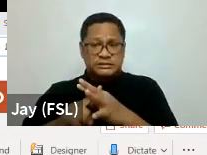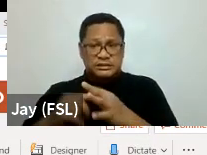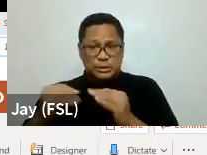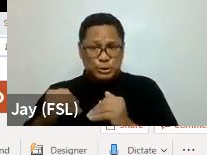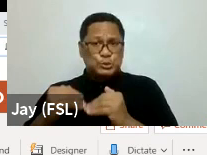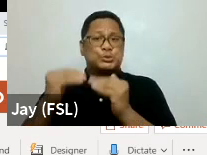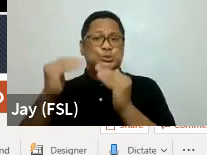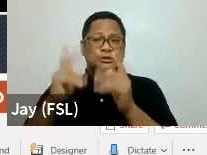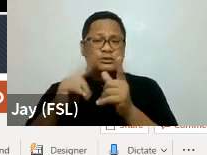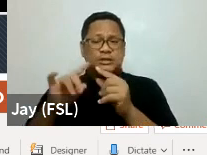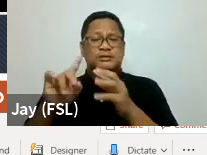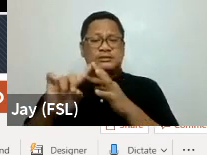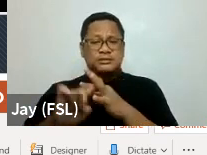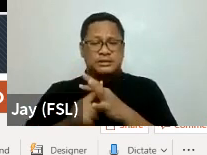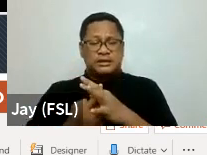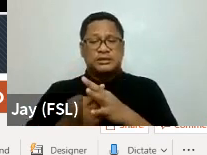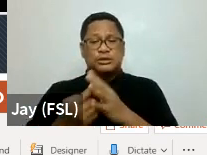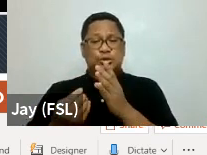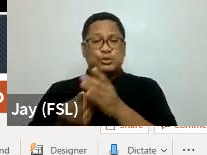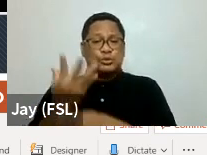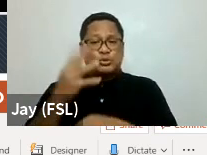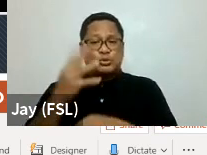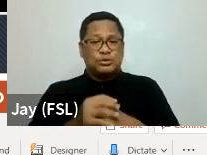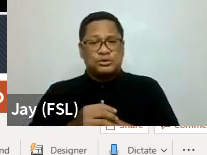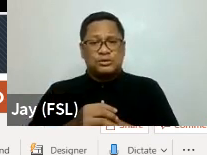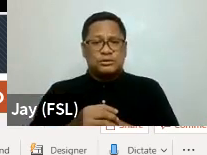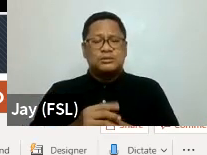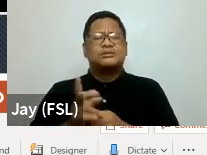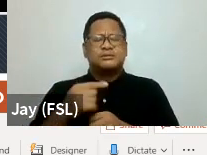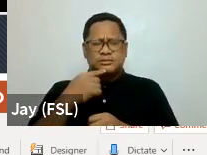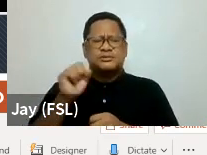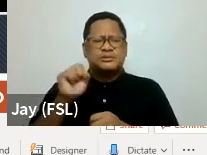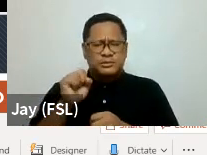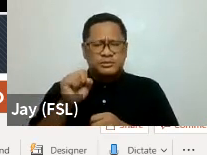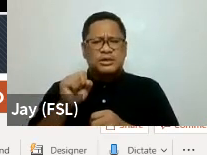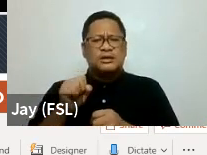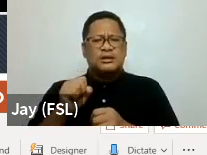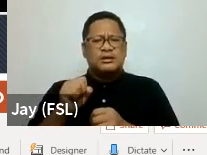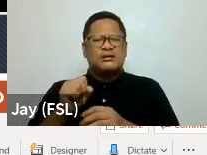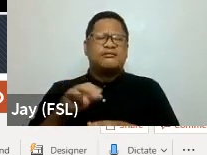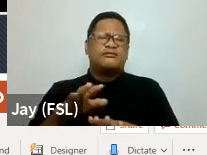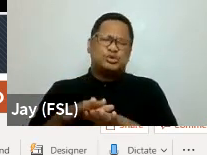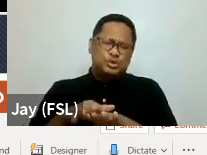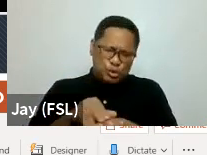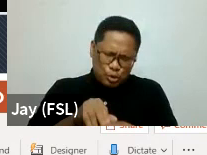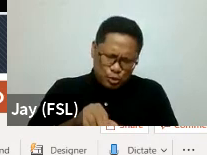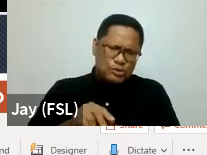growing it. Sometimes painstakingly slow, sometimes frustratingly slow.